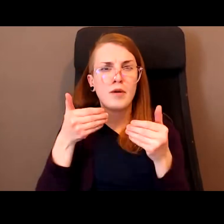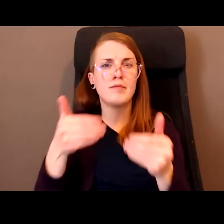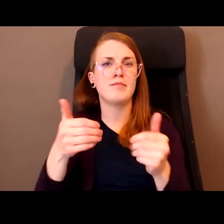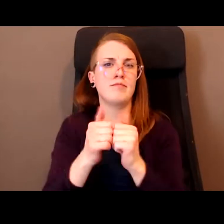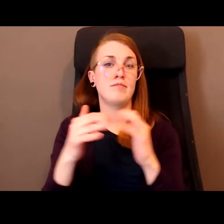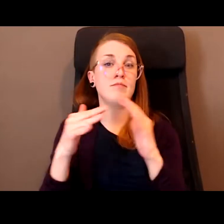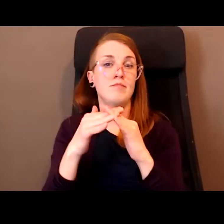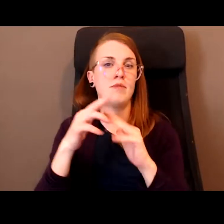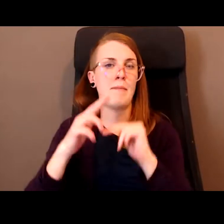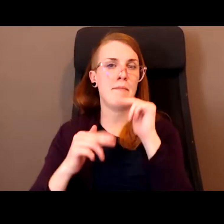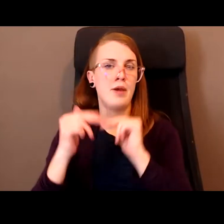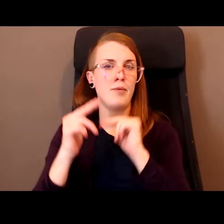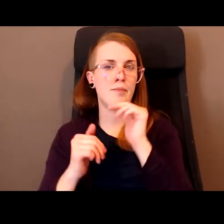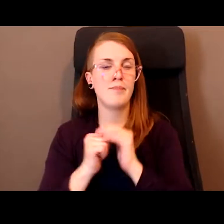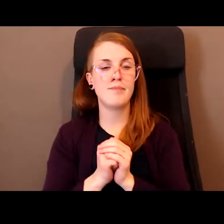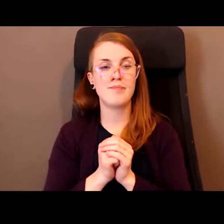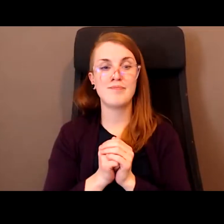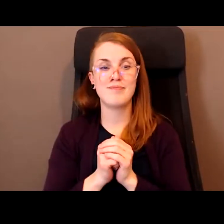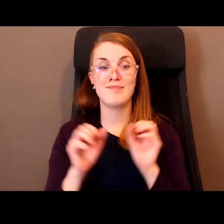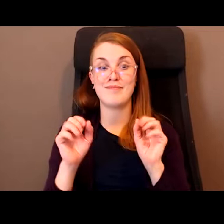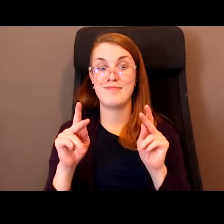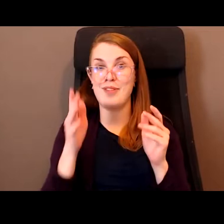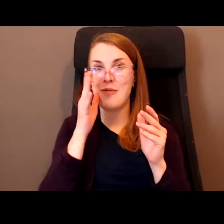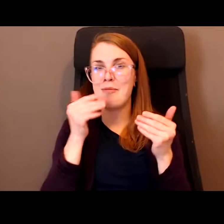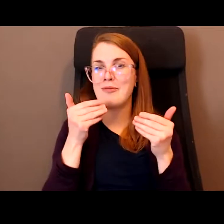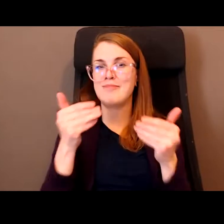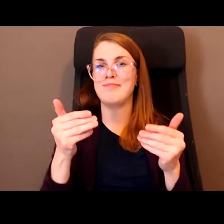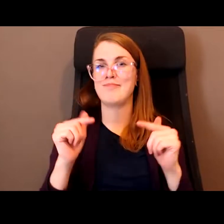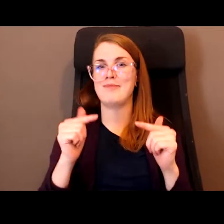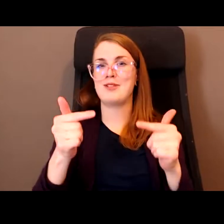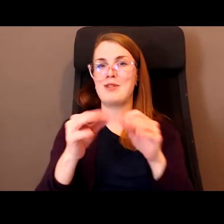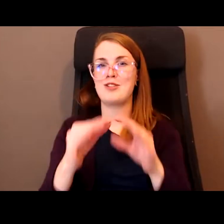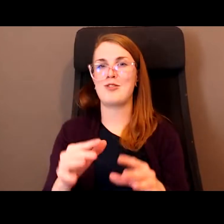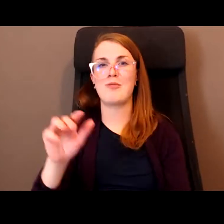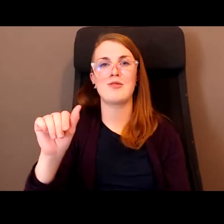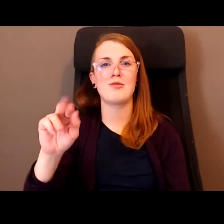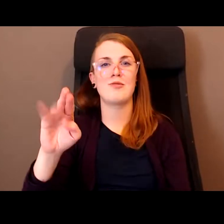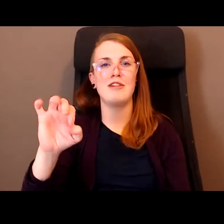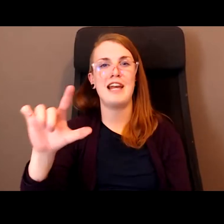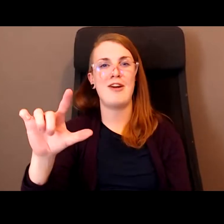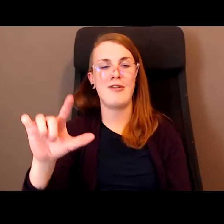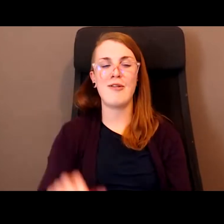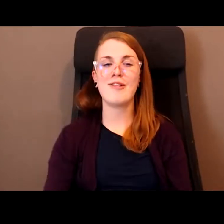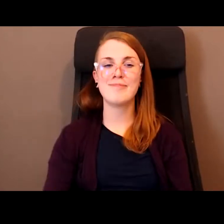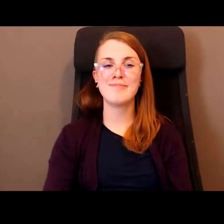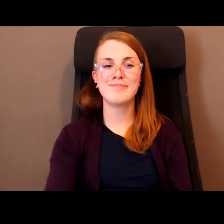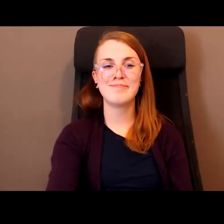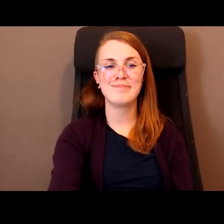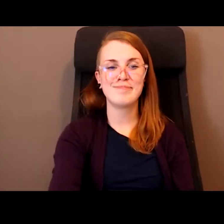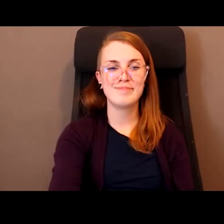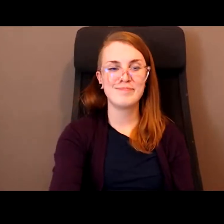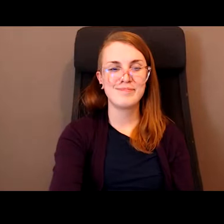Thanks, Claire. And Melissa, I see your comments talking about how is there another